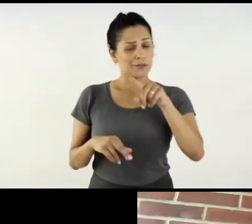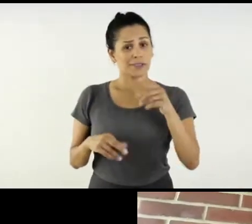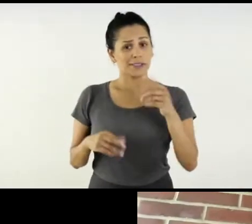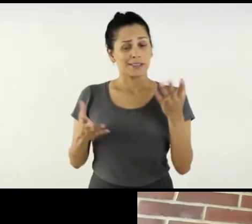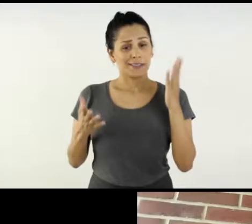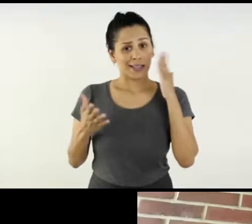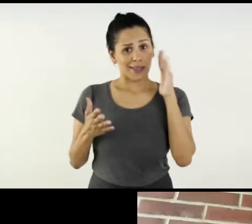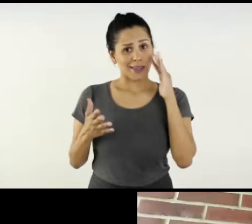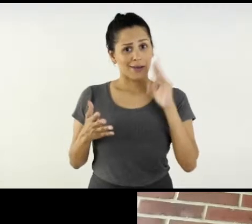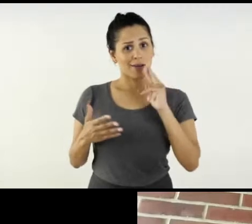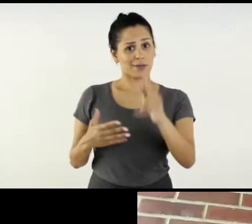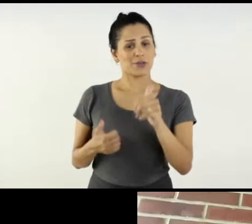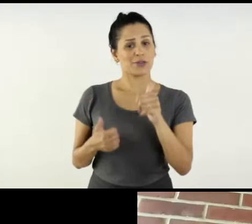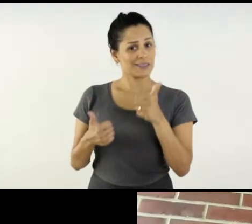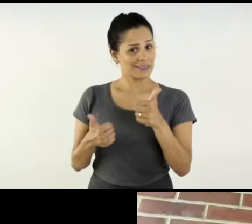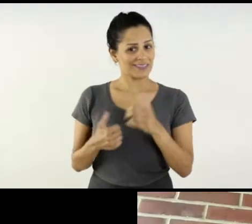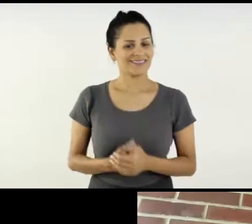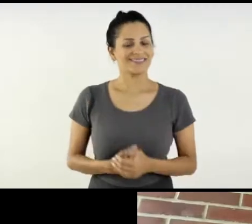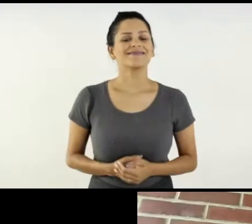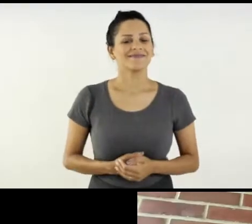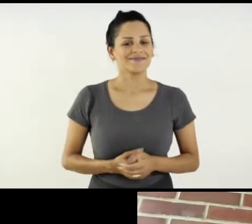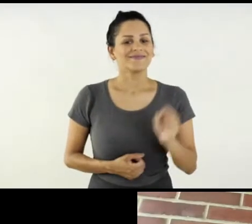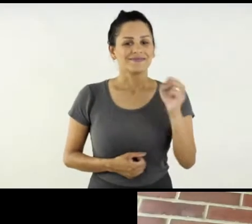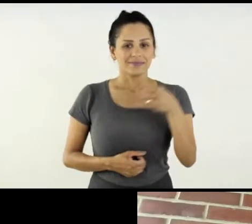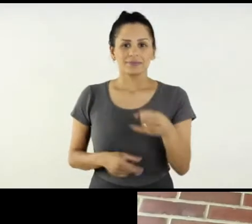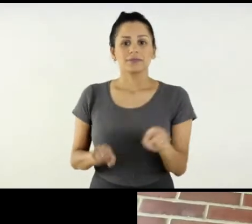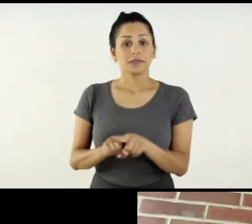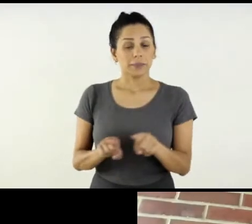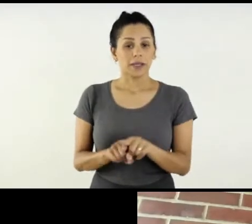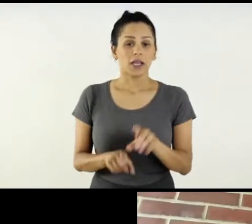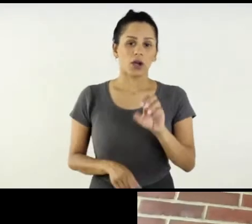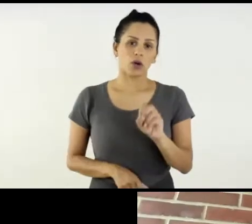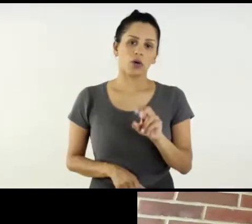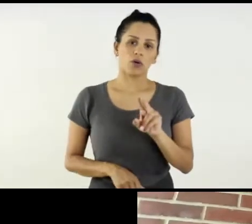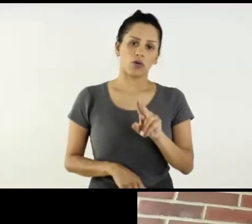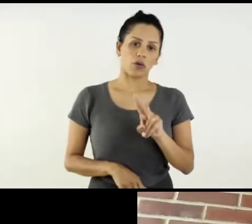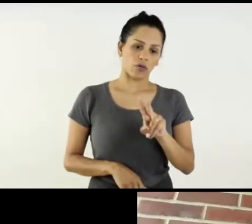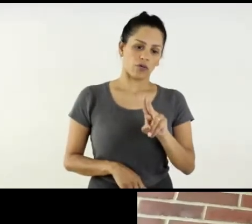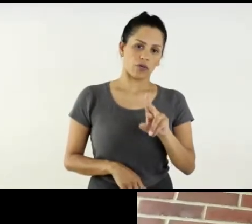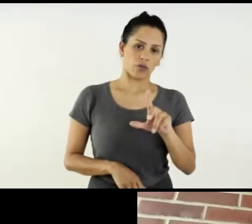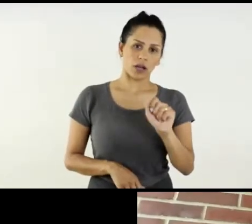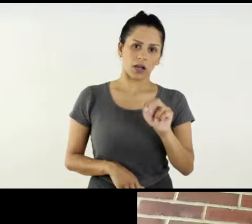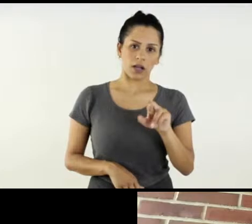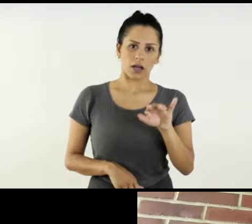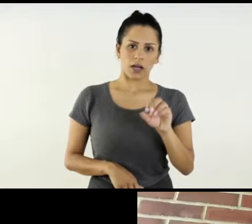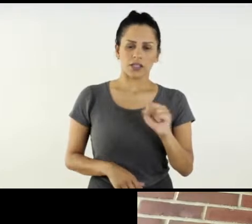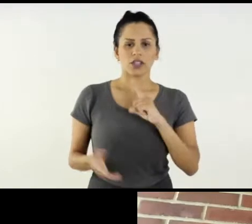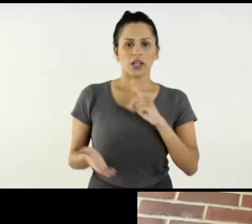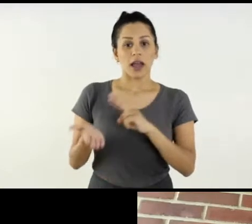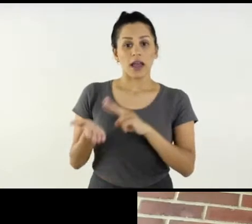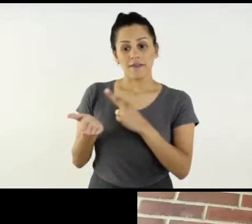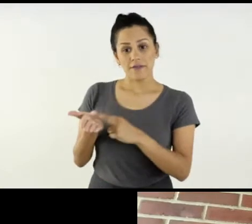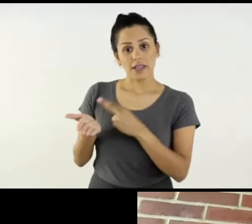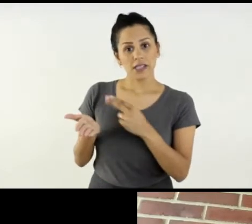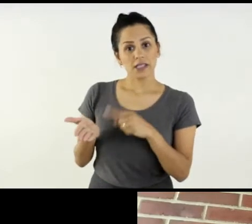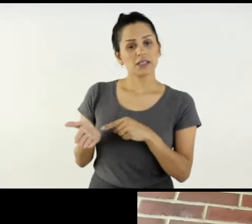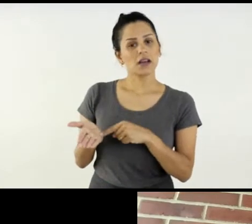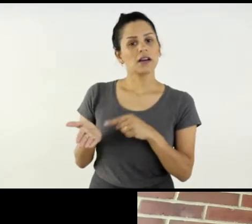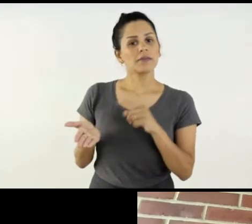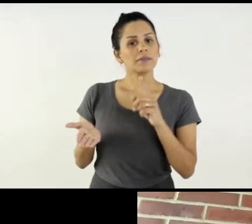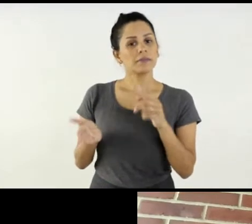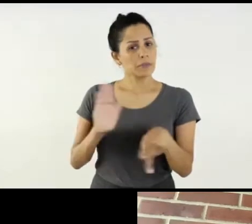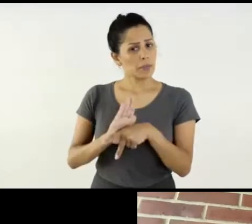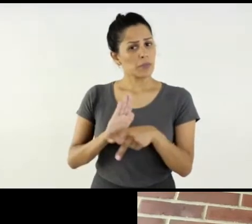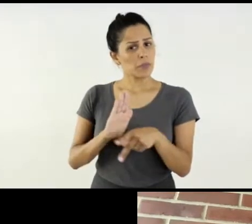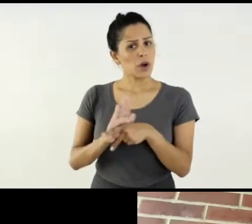Ovulars produced a magazine, right? The Blatant Image, which was a magazine of feminist photography too. And it's interesting that you